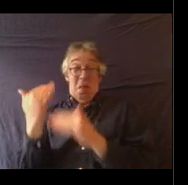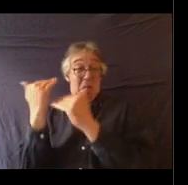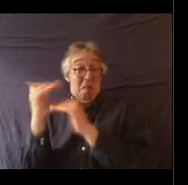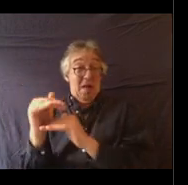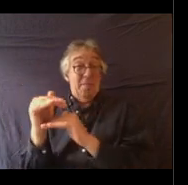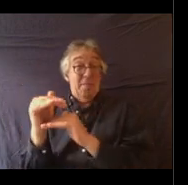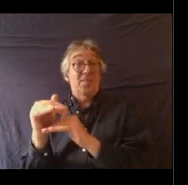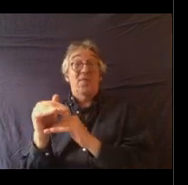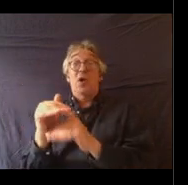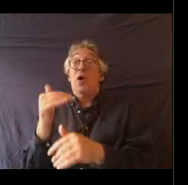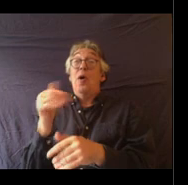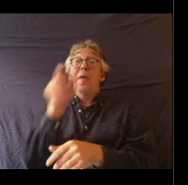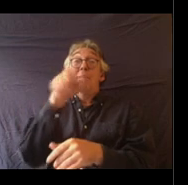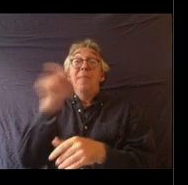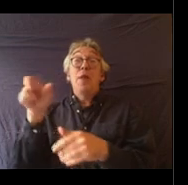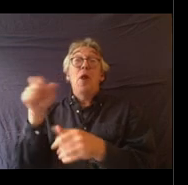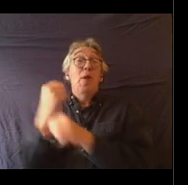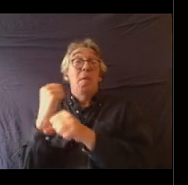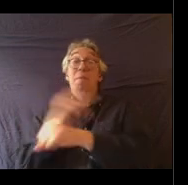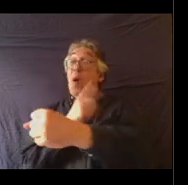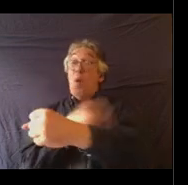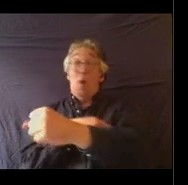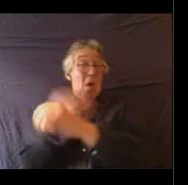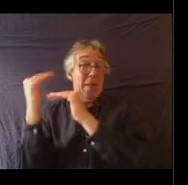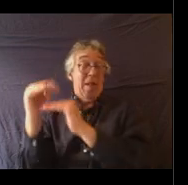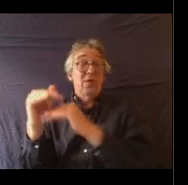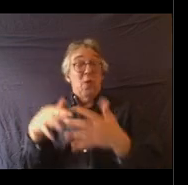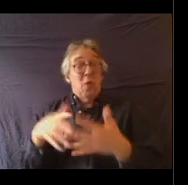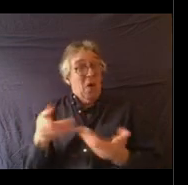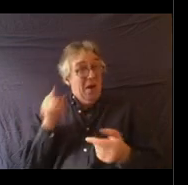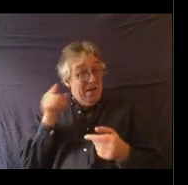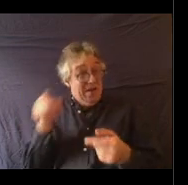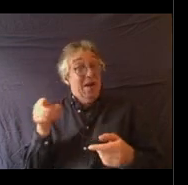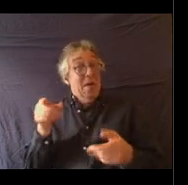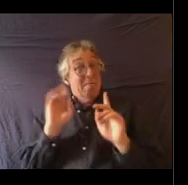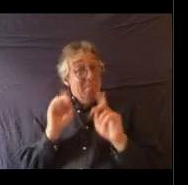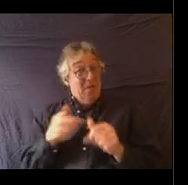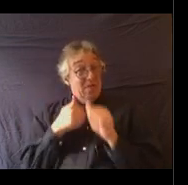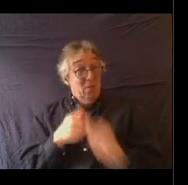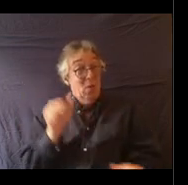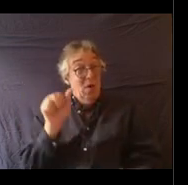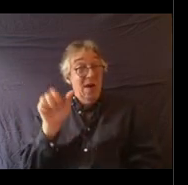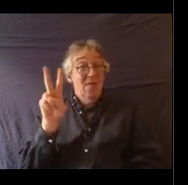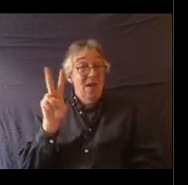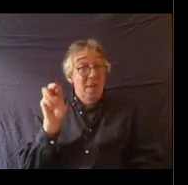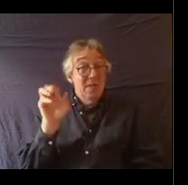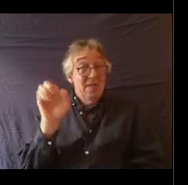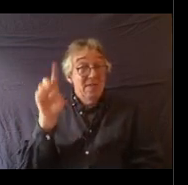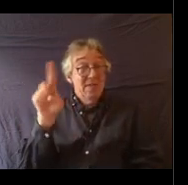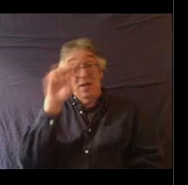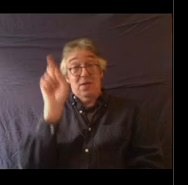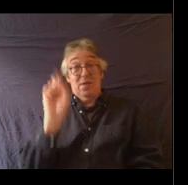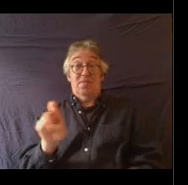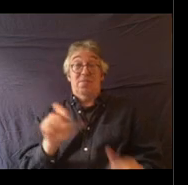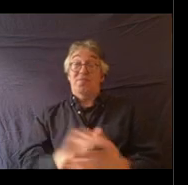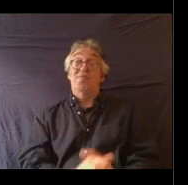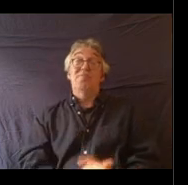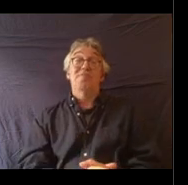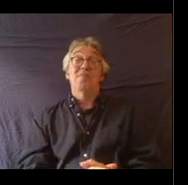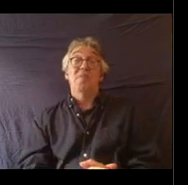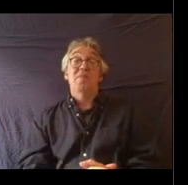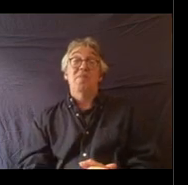you advise with regard to qualitative and quantitative requirements for the regional broadcasters? This was the first question. And